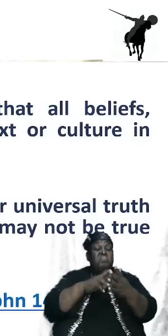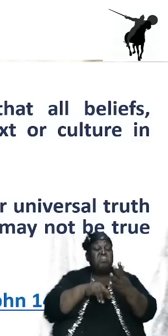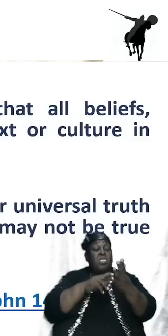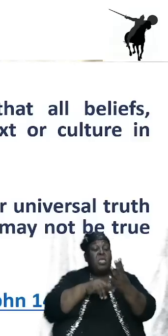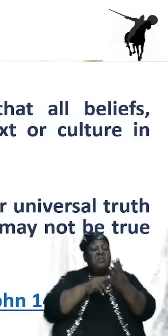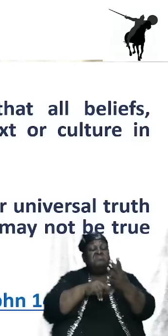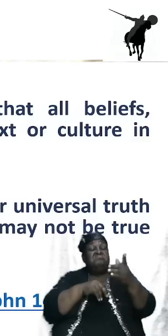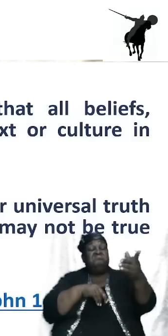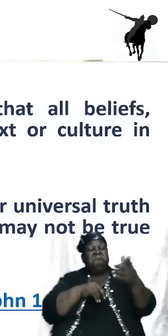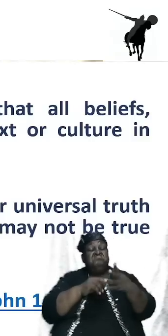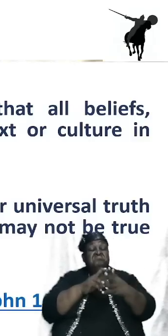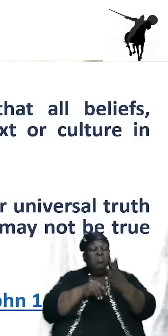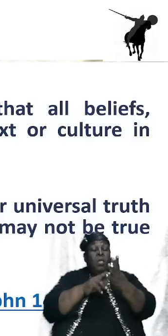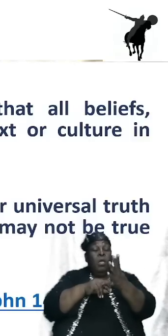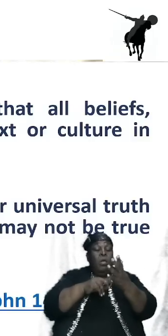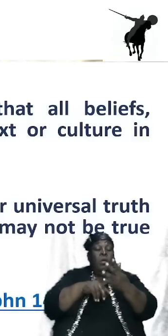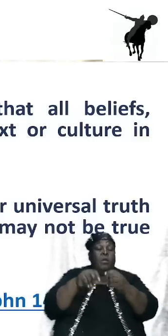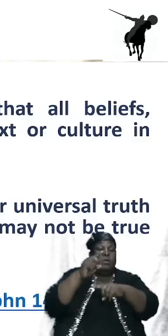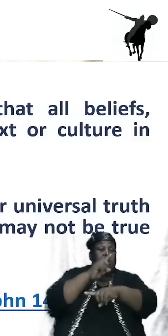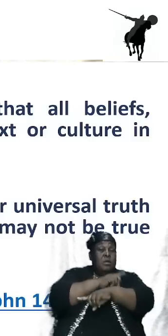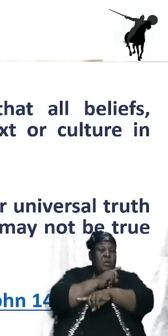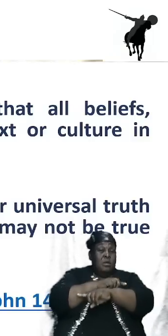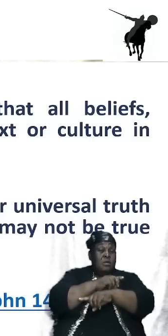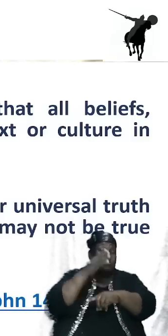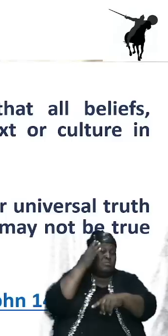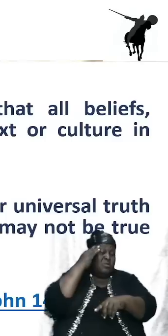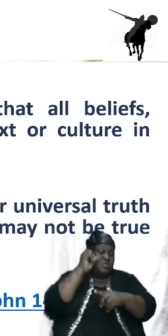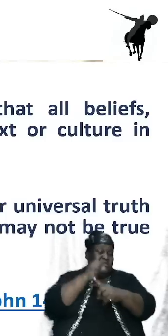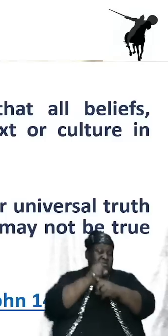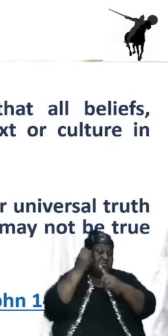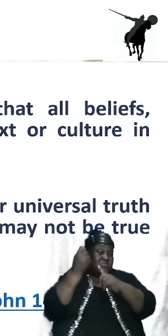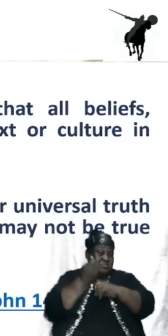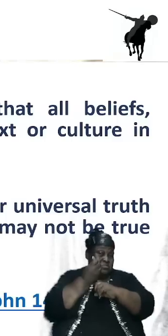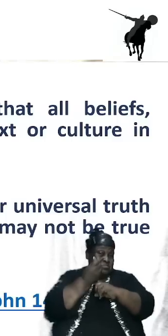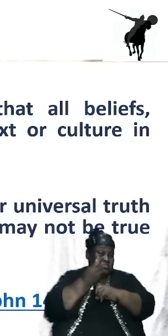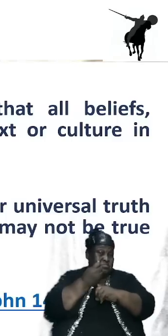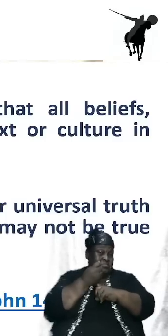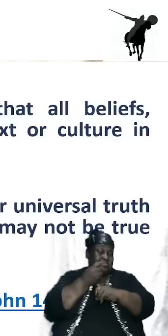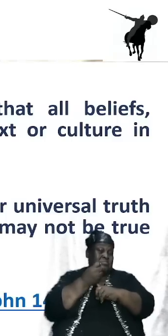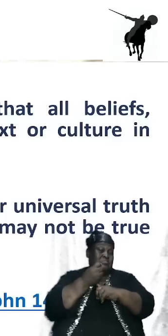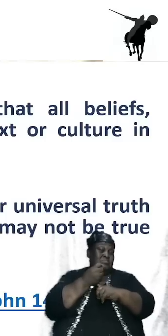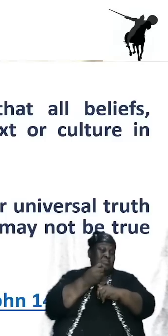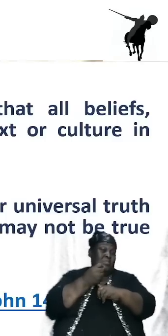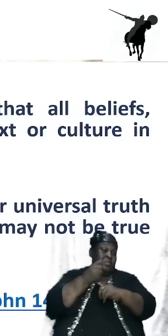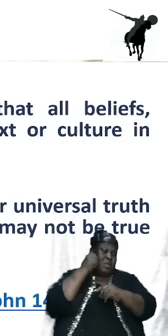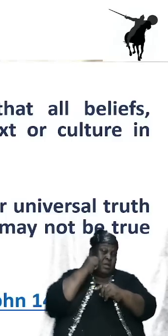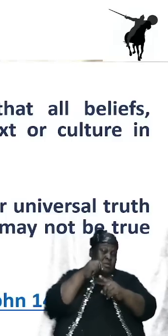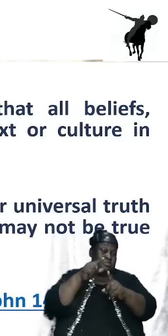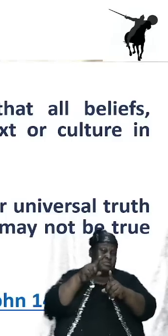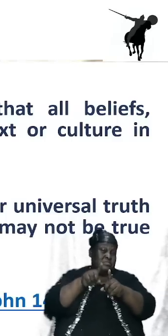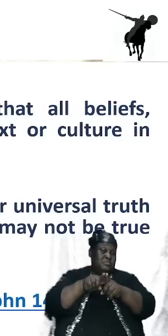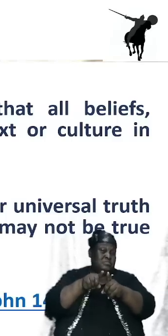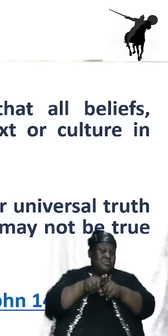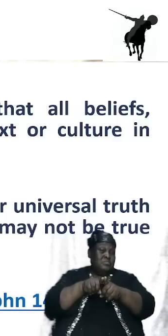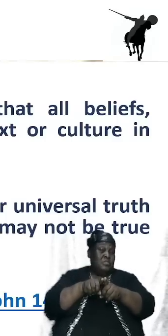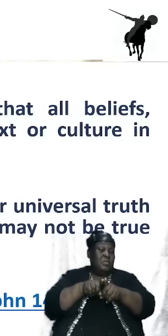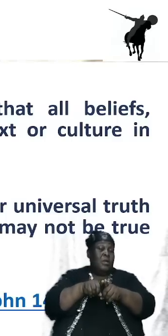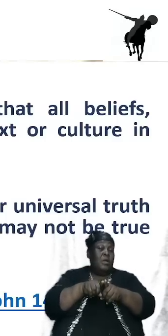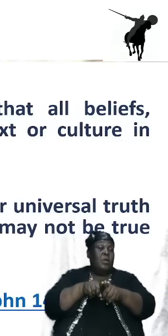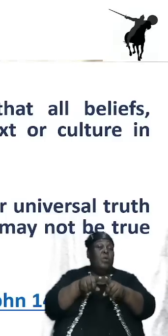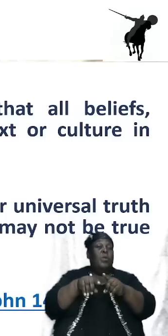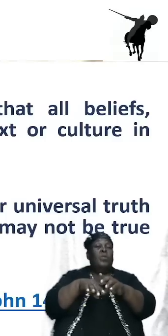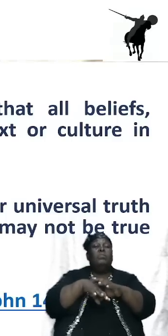about I know of a situation firsthand. A sister walked out of the house of the